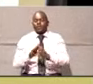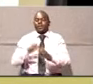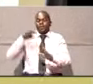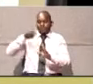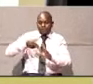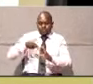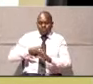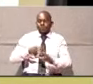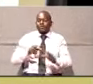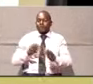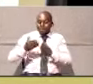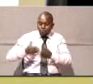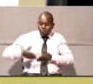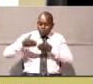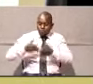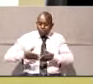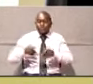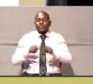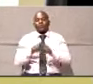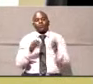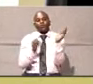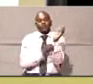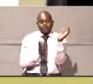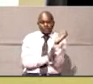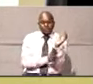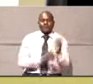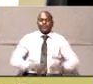railway, waterways, and electricity.